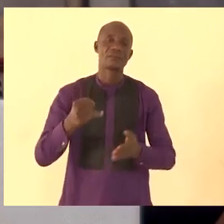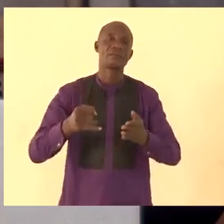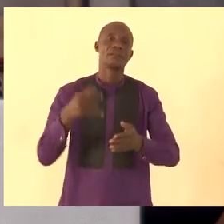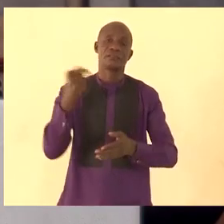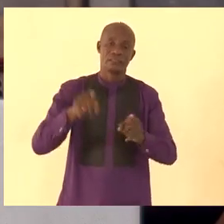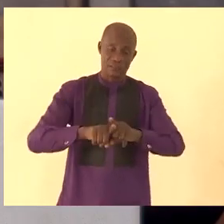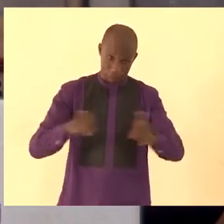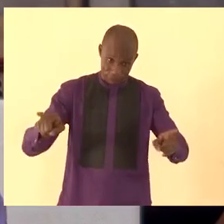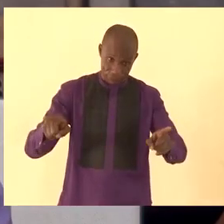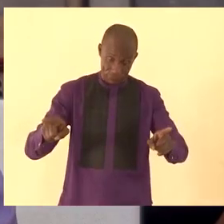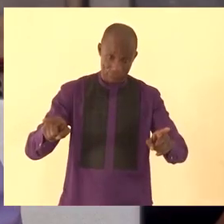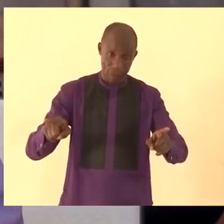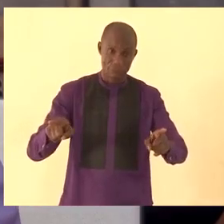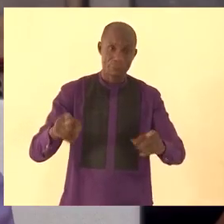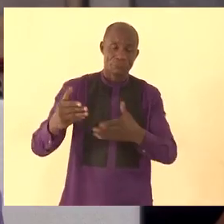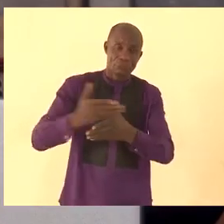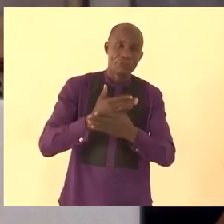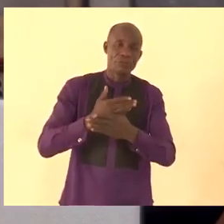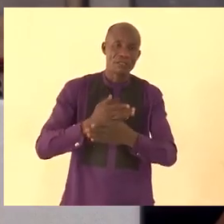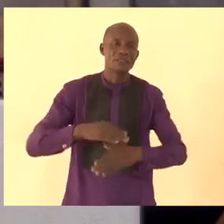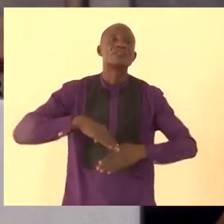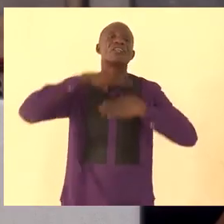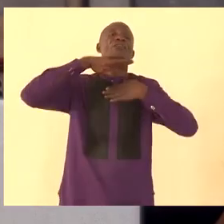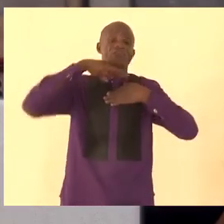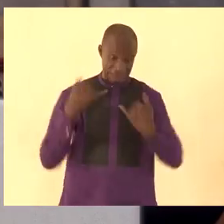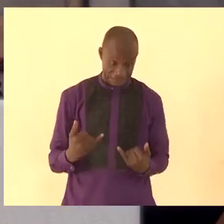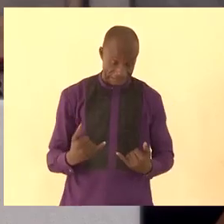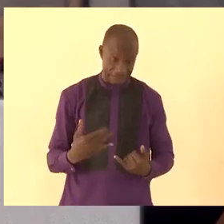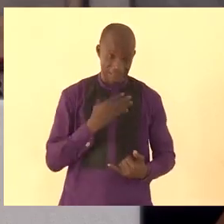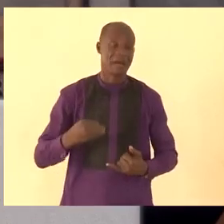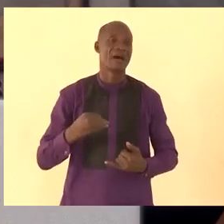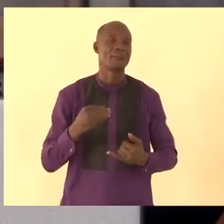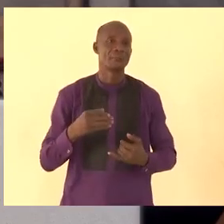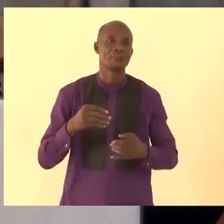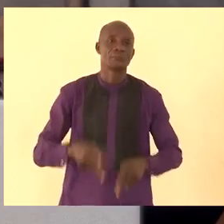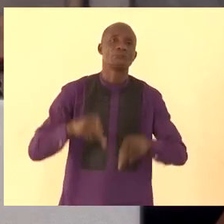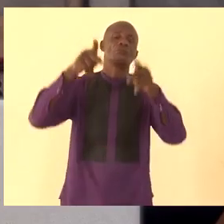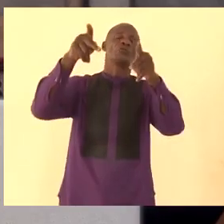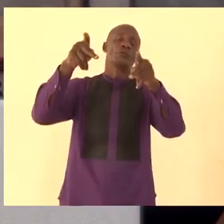between instant gratification and deferred gratification.